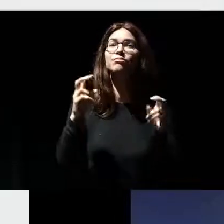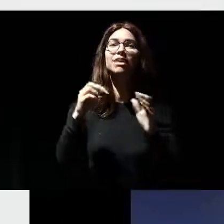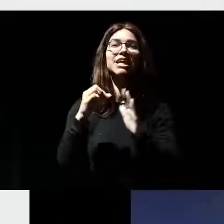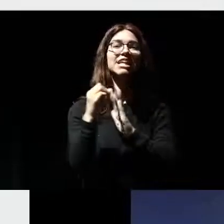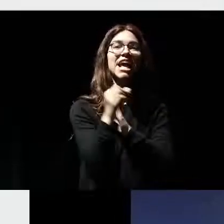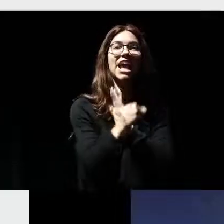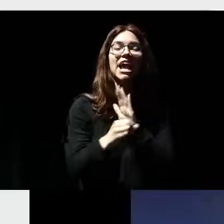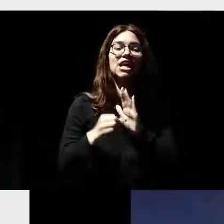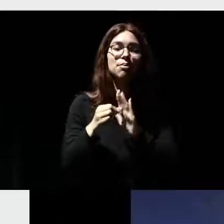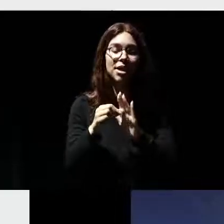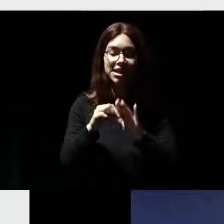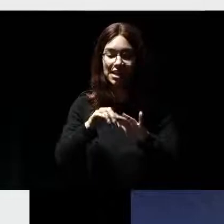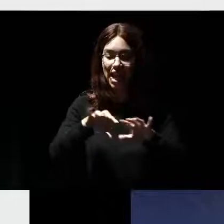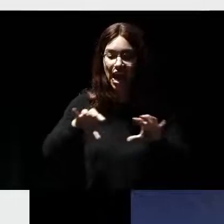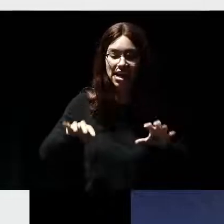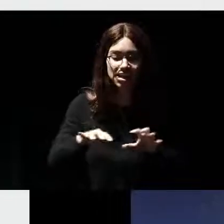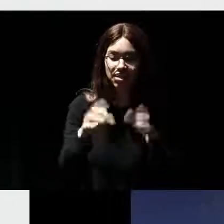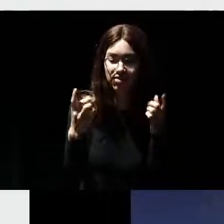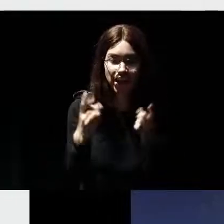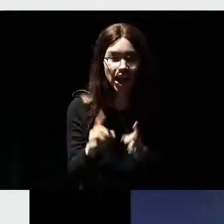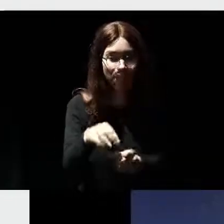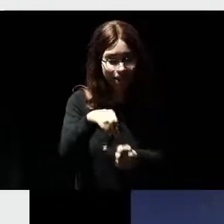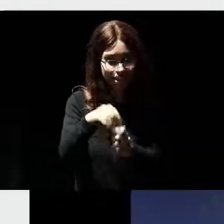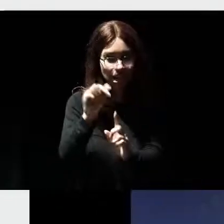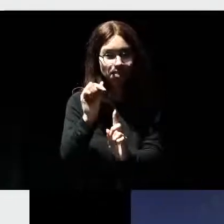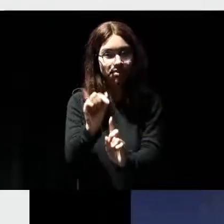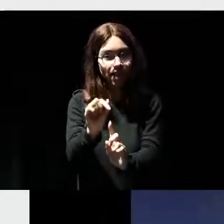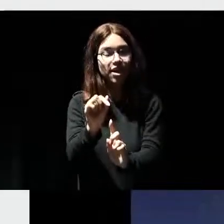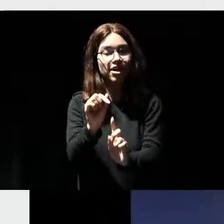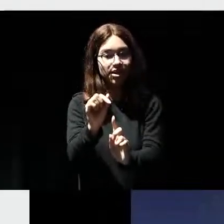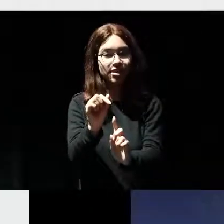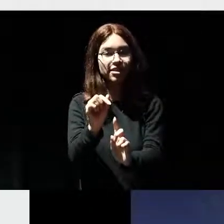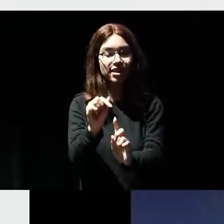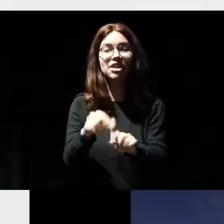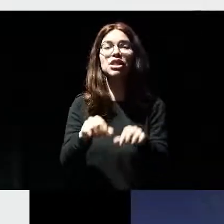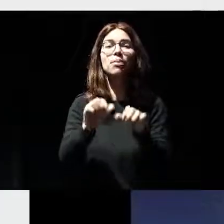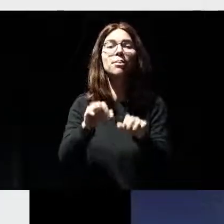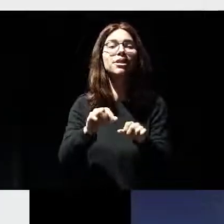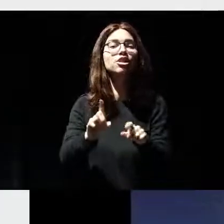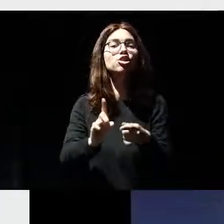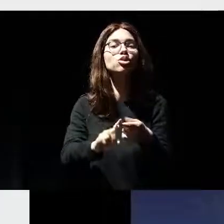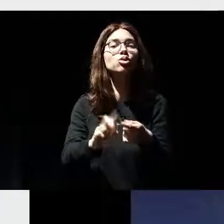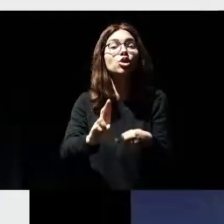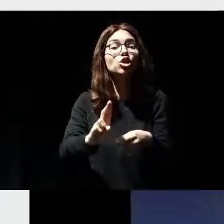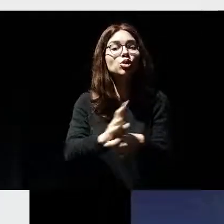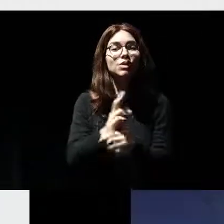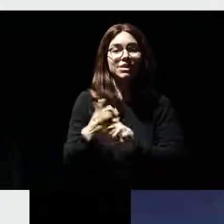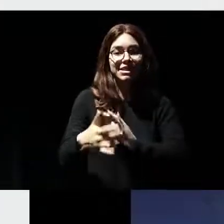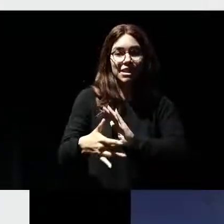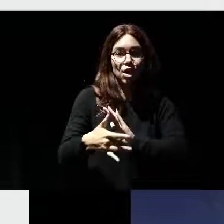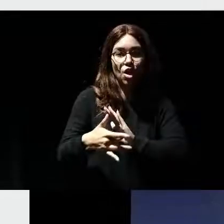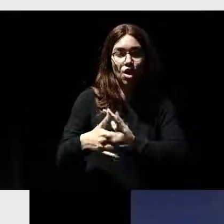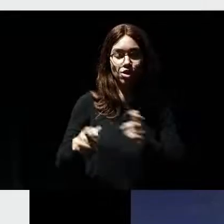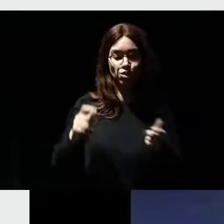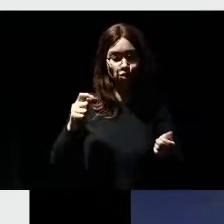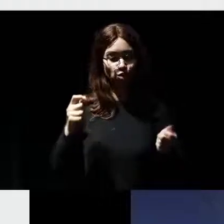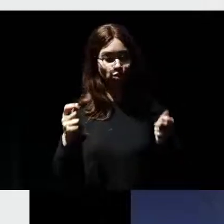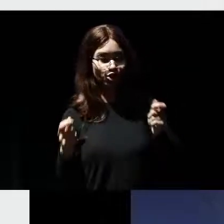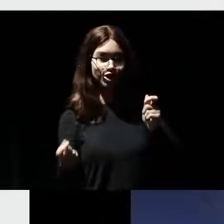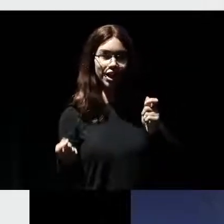armature of activity, of the ability to use technology to